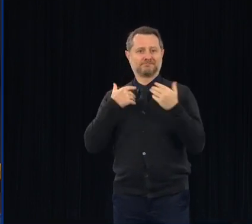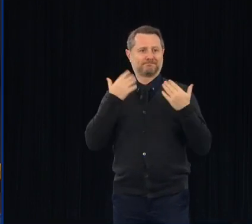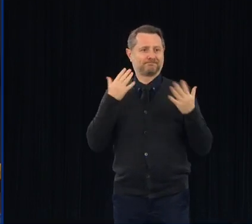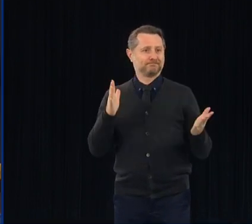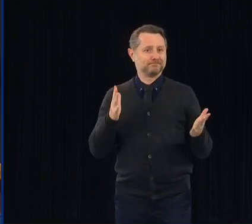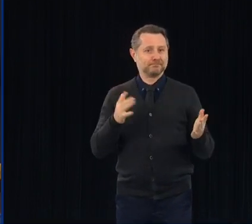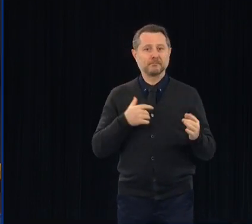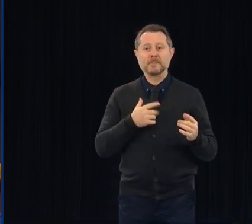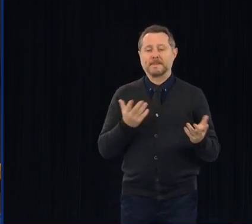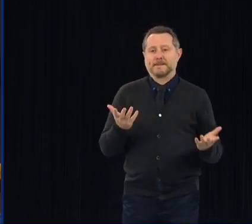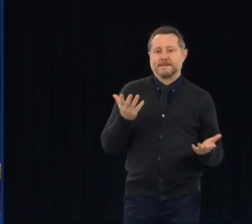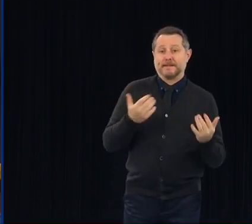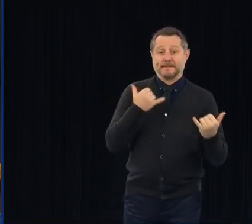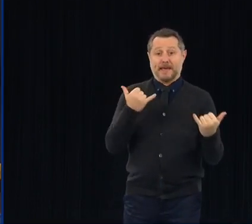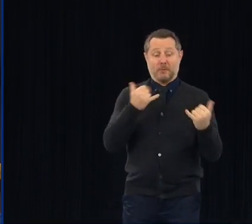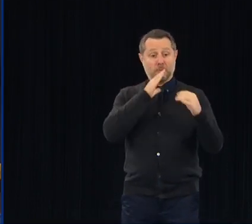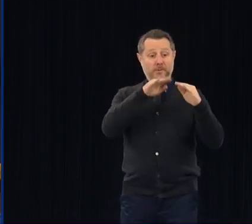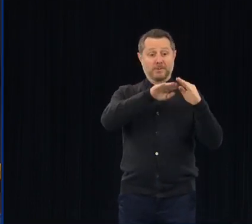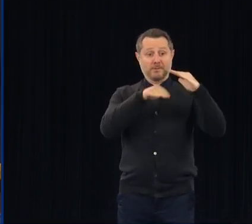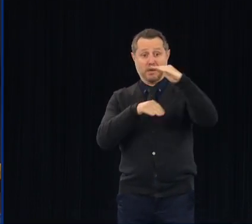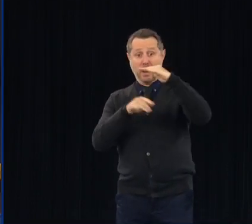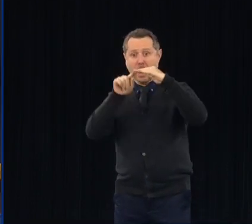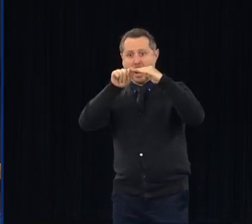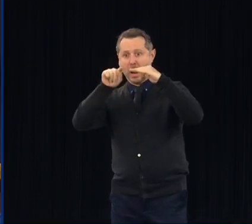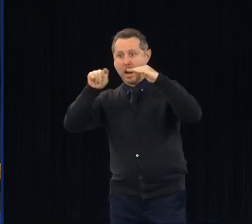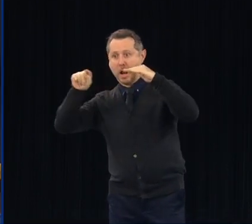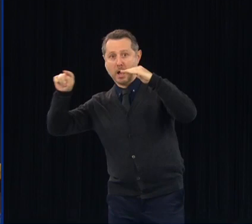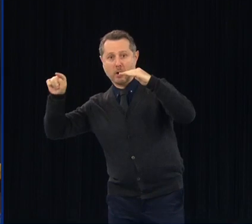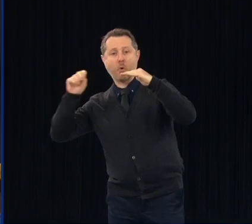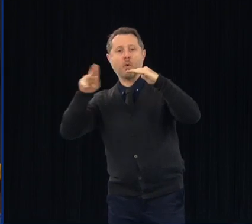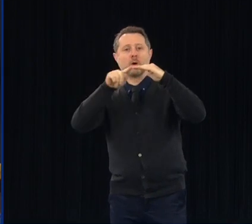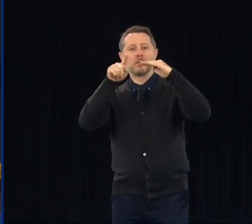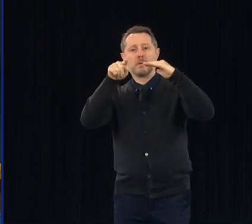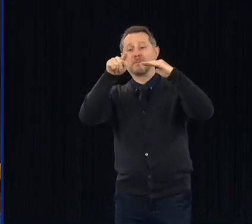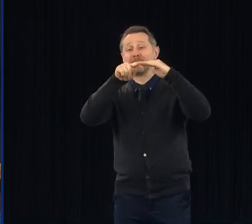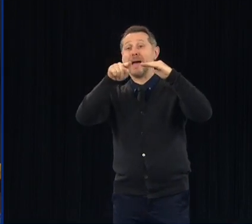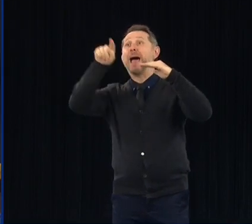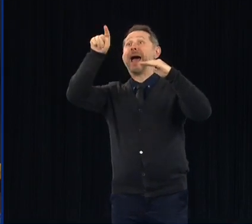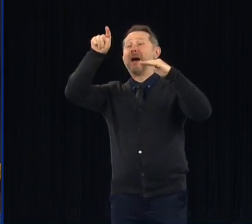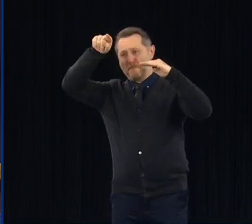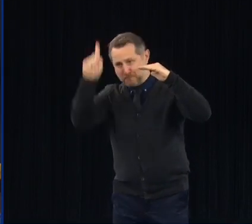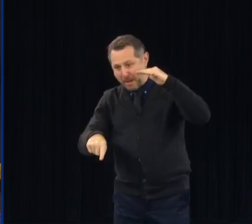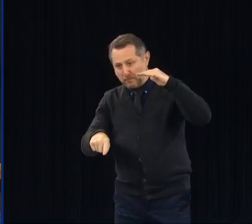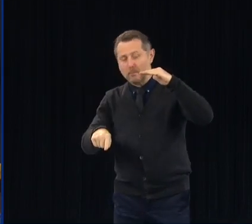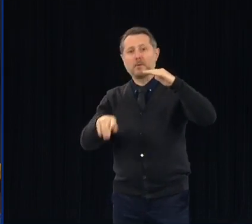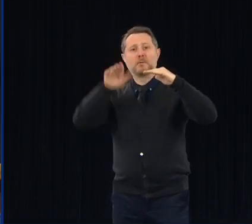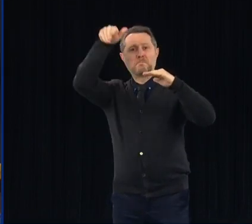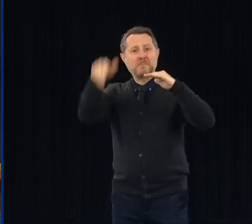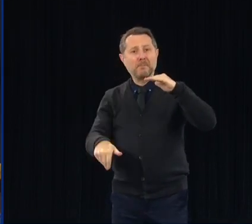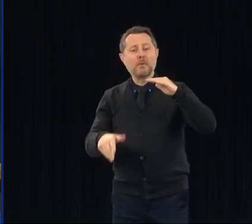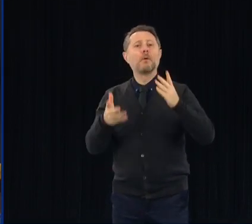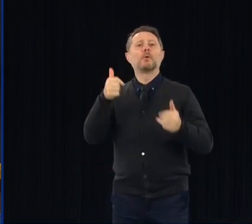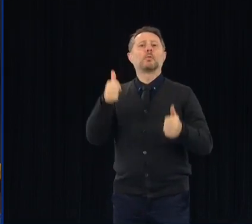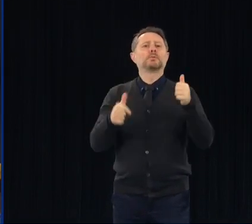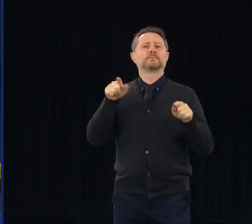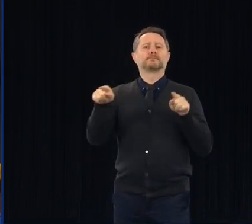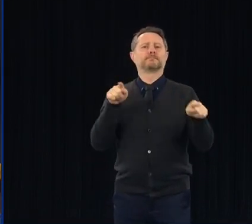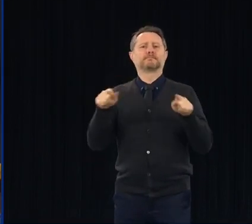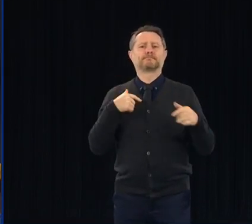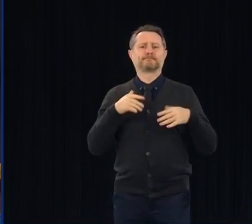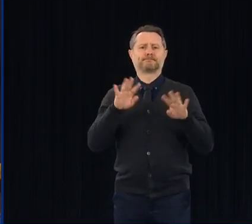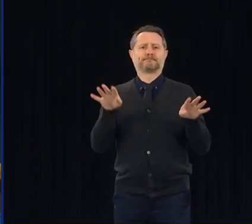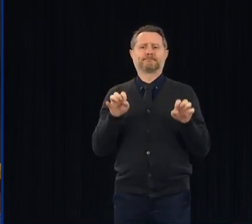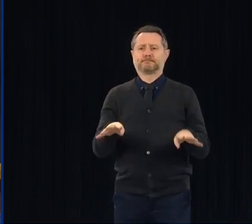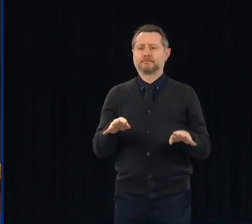a plateau where the number of cases stays high for a period of time and then drops? There's a difference of